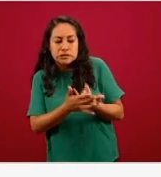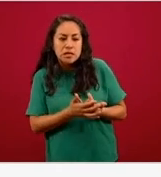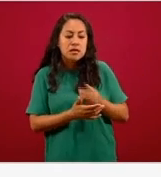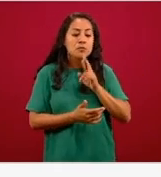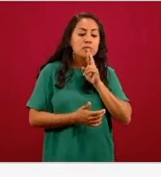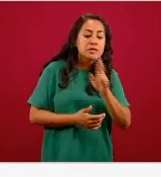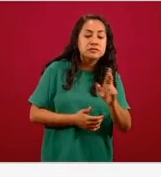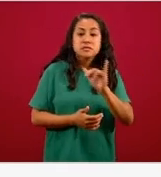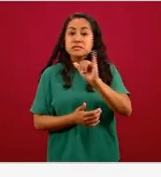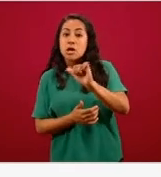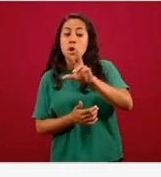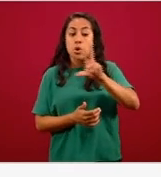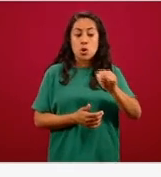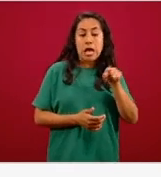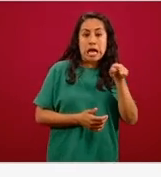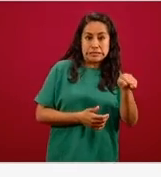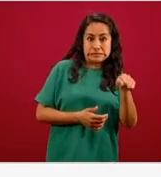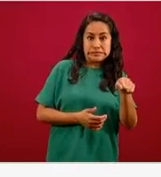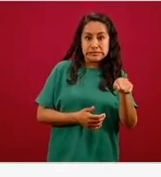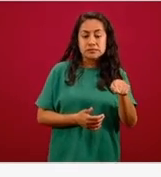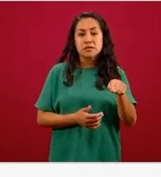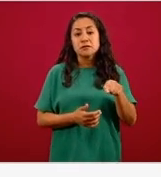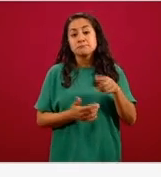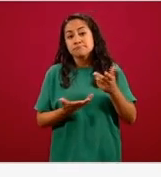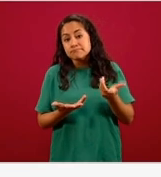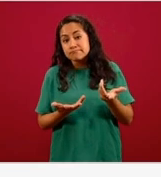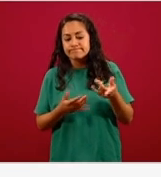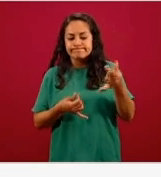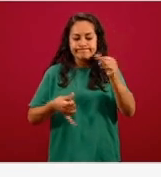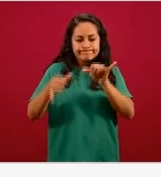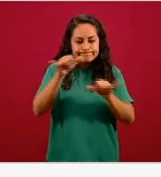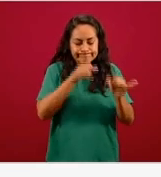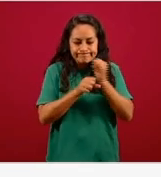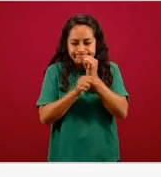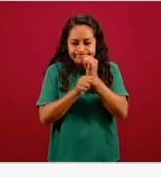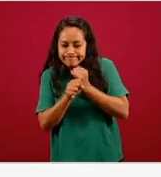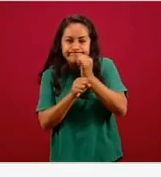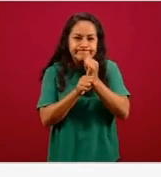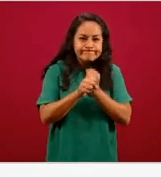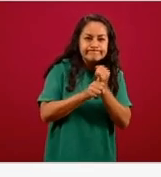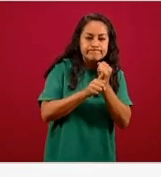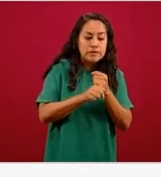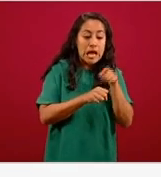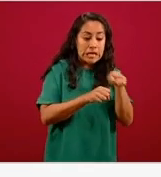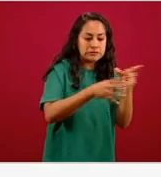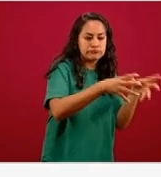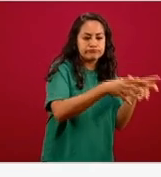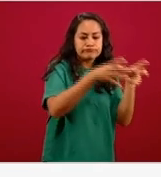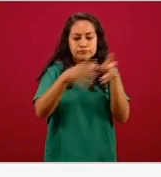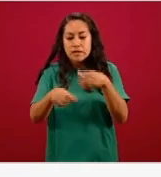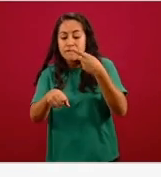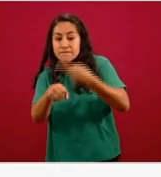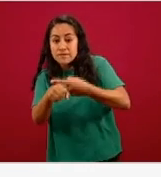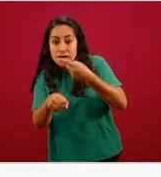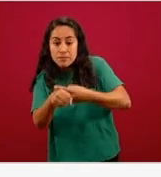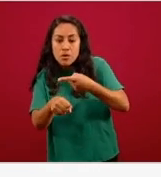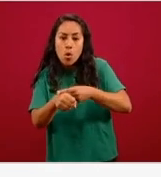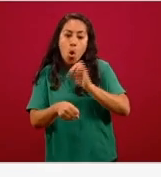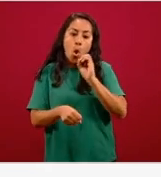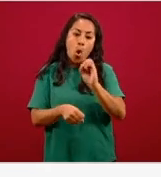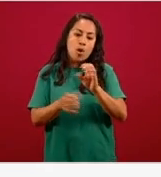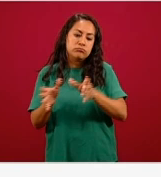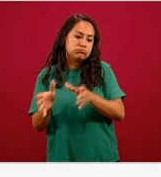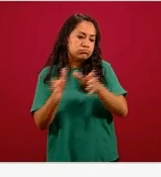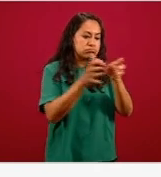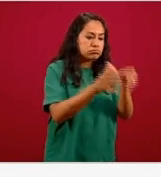corresponding with cases that have been notified during the past few days. And because of that reason, we are still